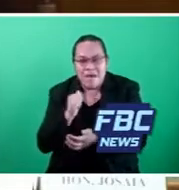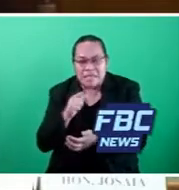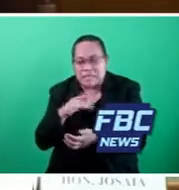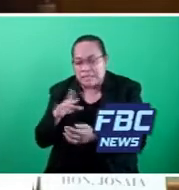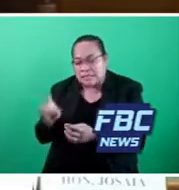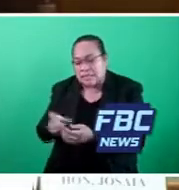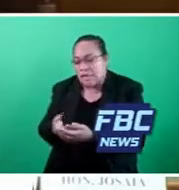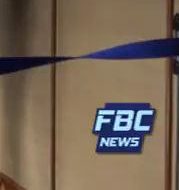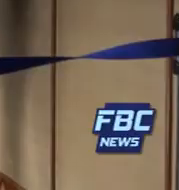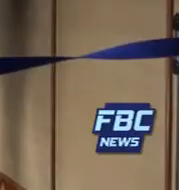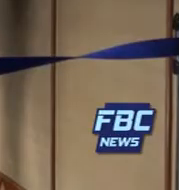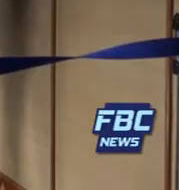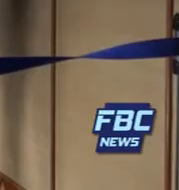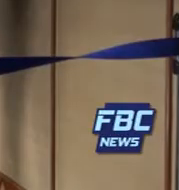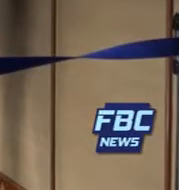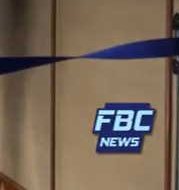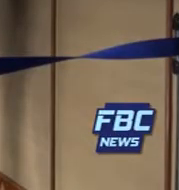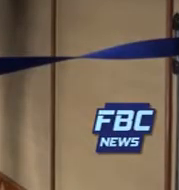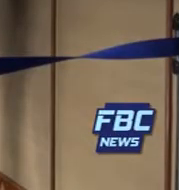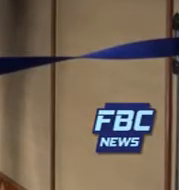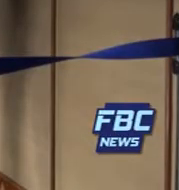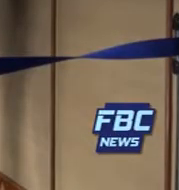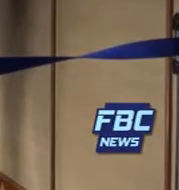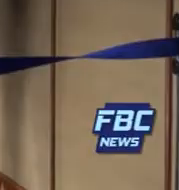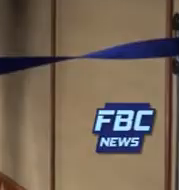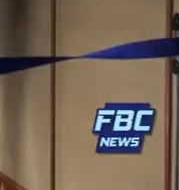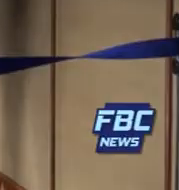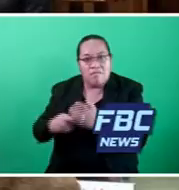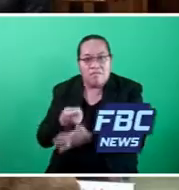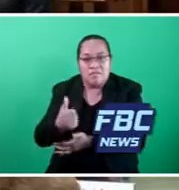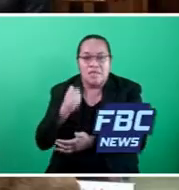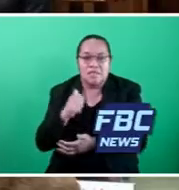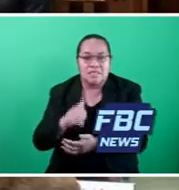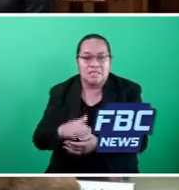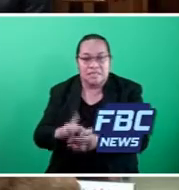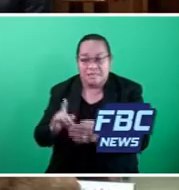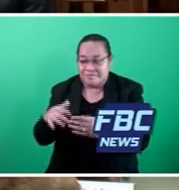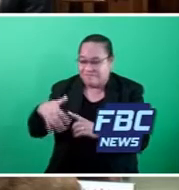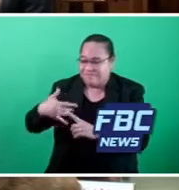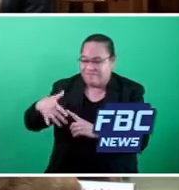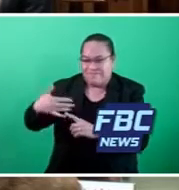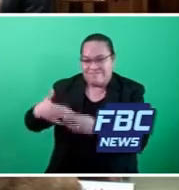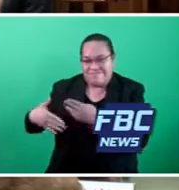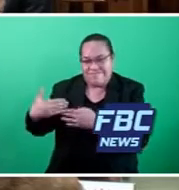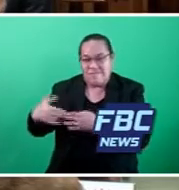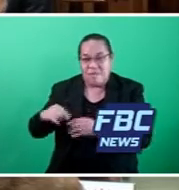of people who really did not deserve to have those debts written off. We're happy to